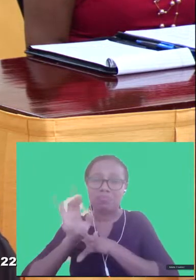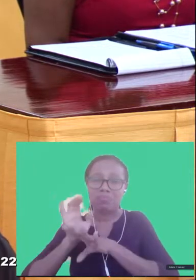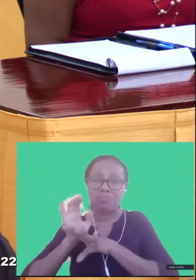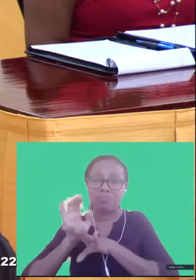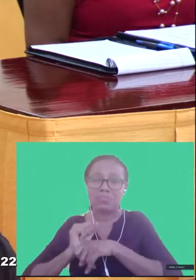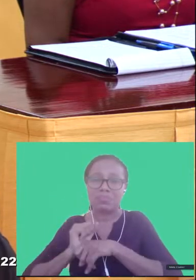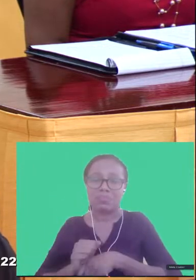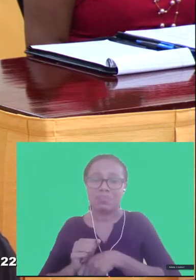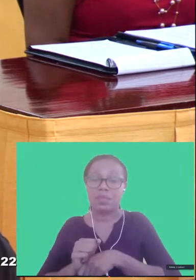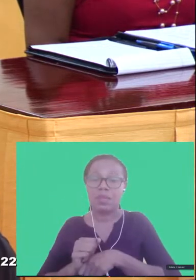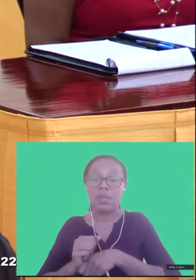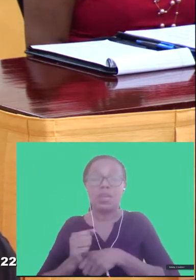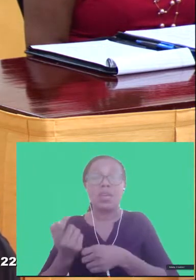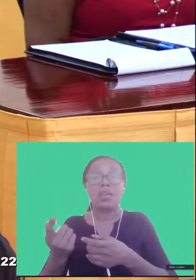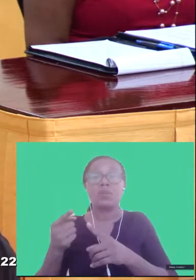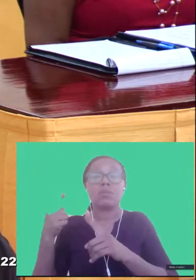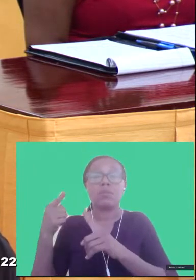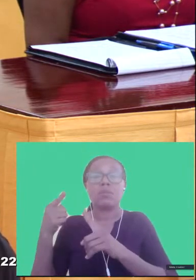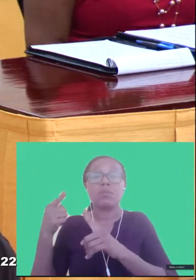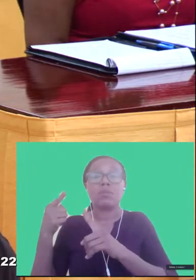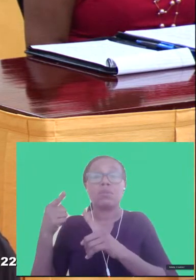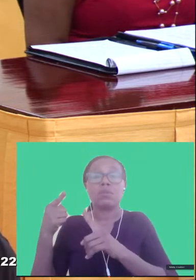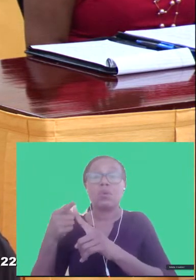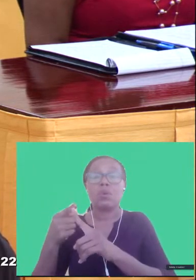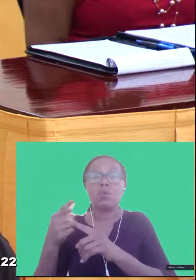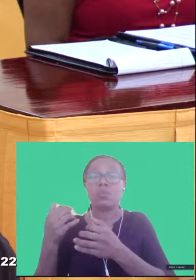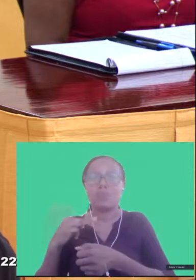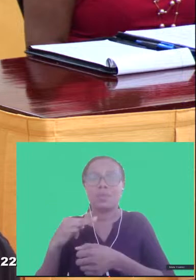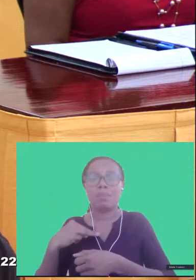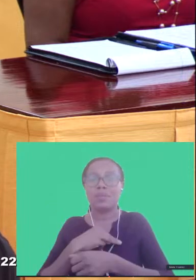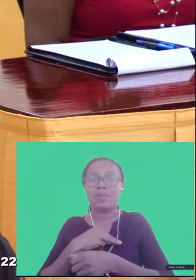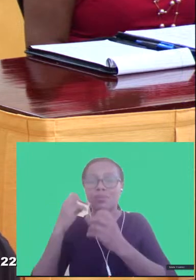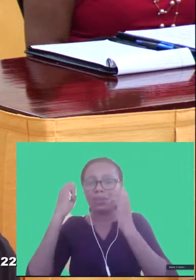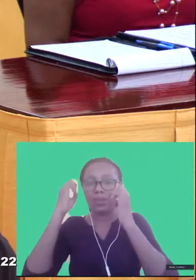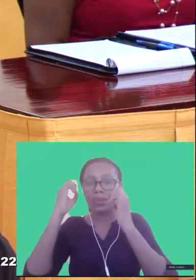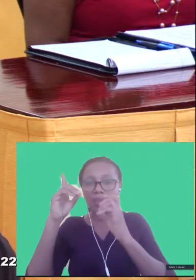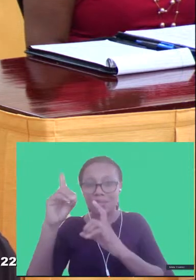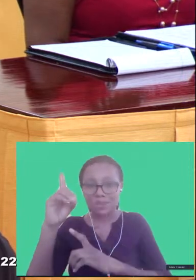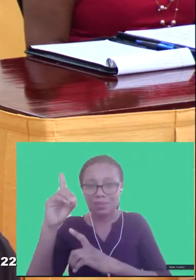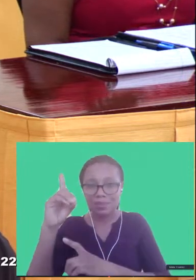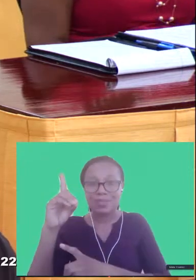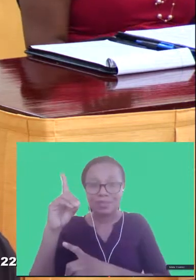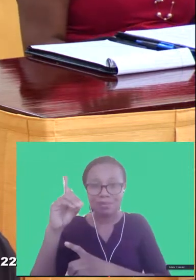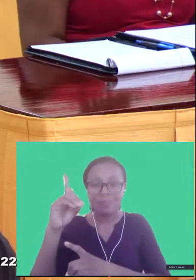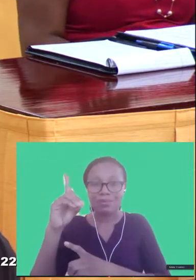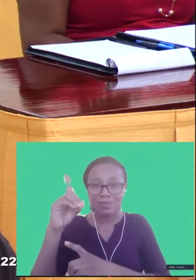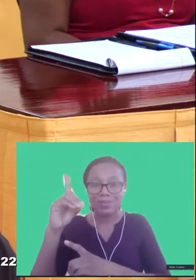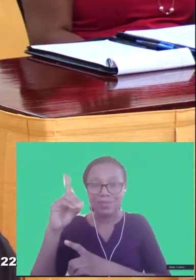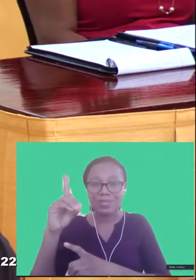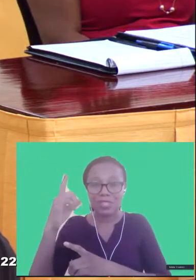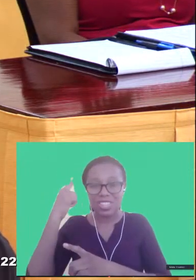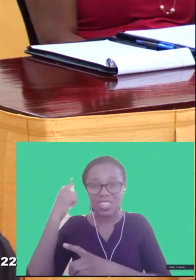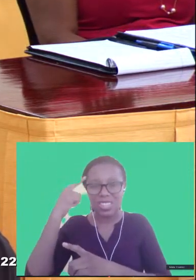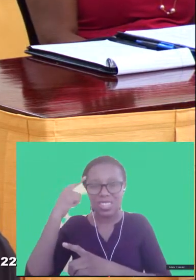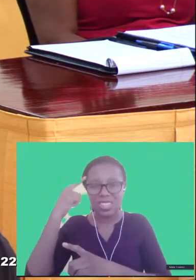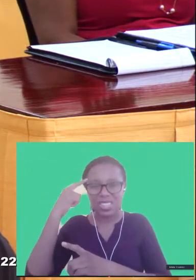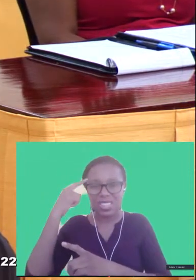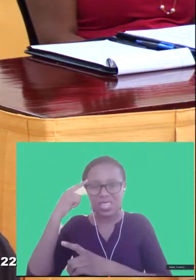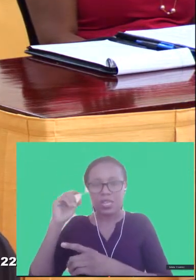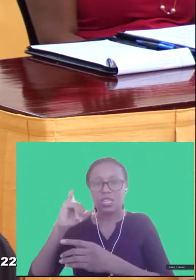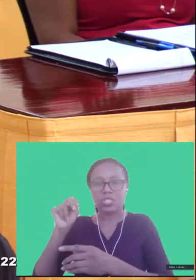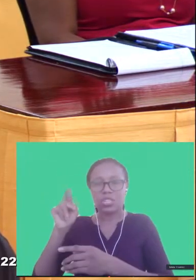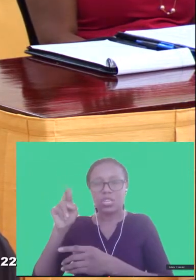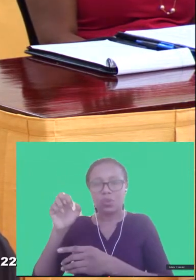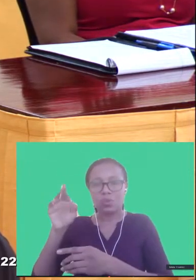would be my partner, and that the Minister of Education would have had the opportunity of being the Minister of Education for the first